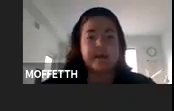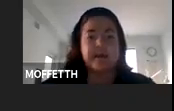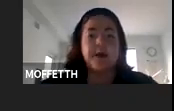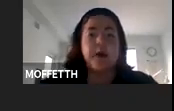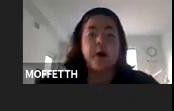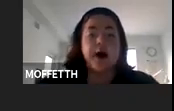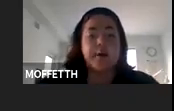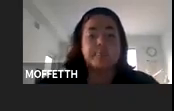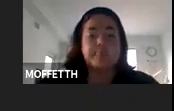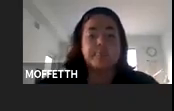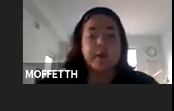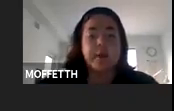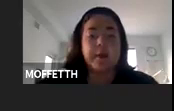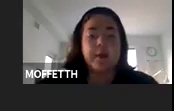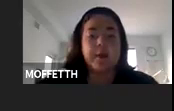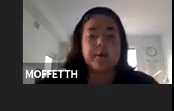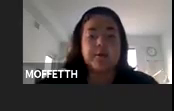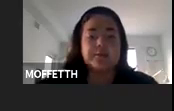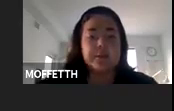specific lane.